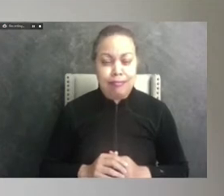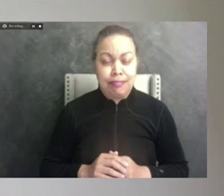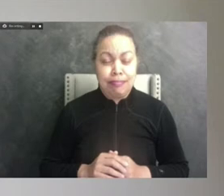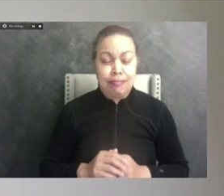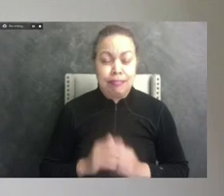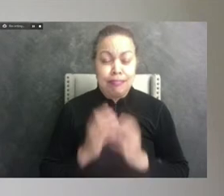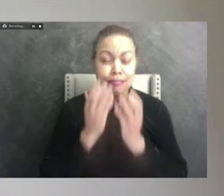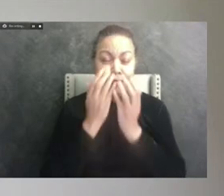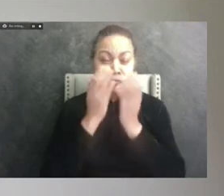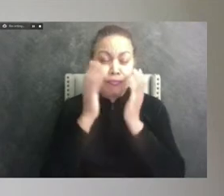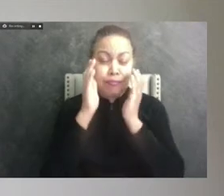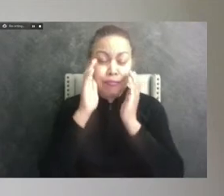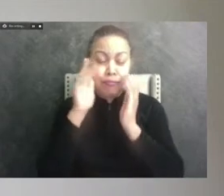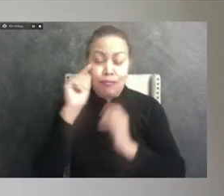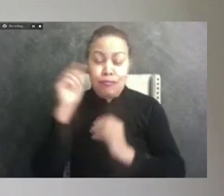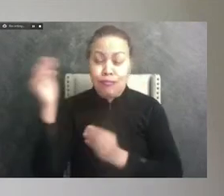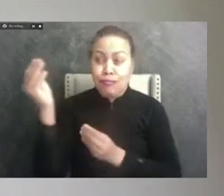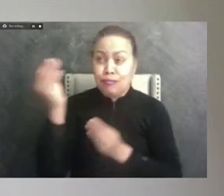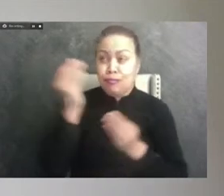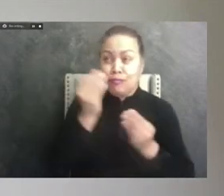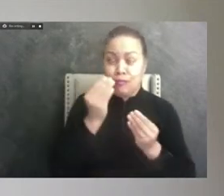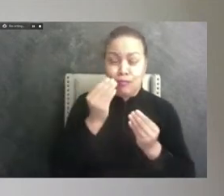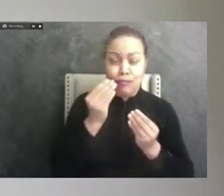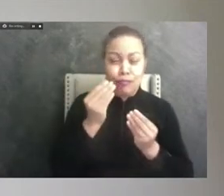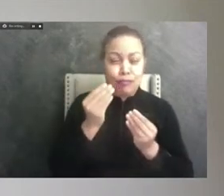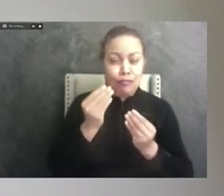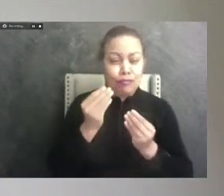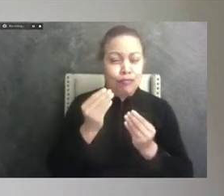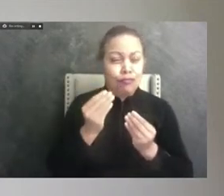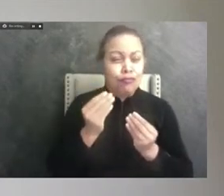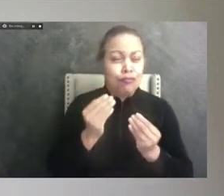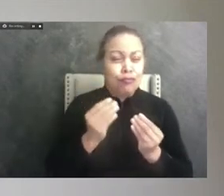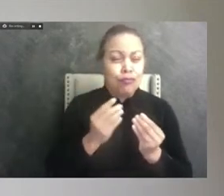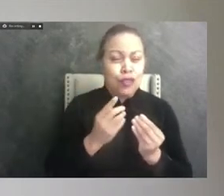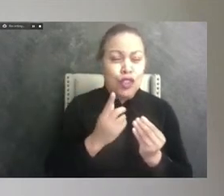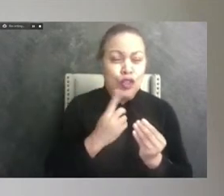Pass me the rouged mask,